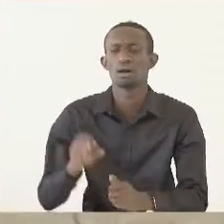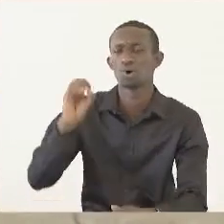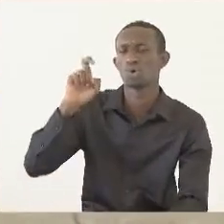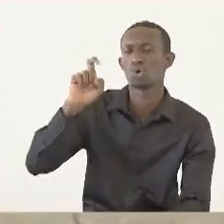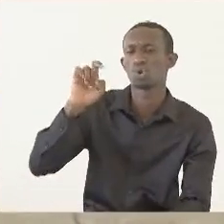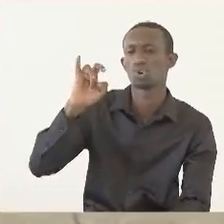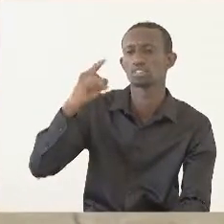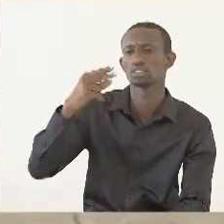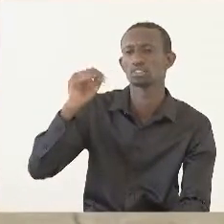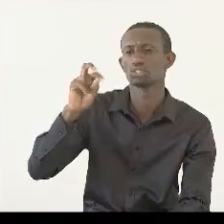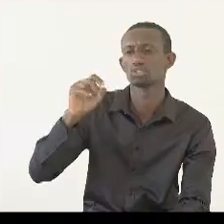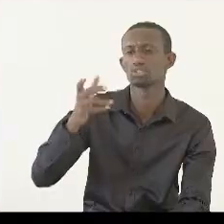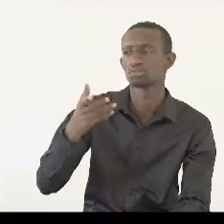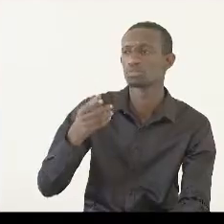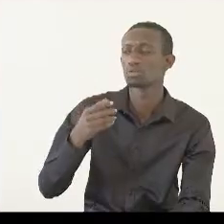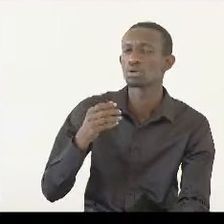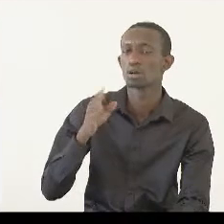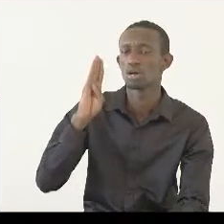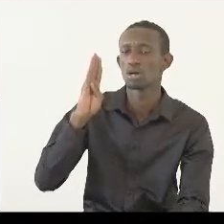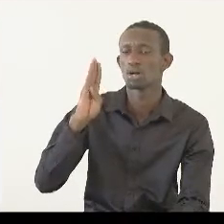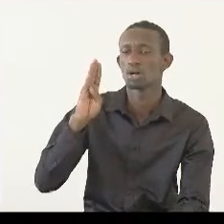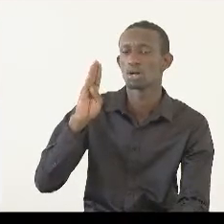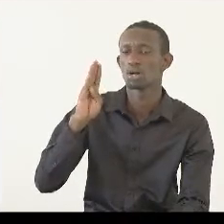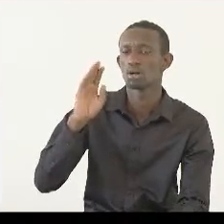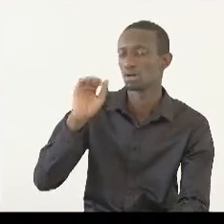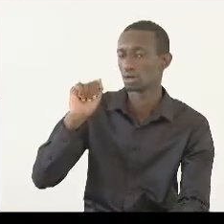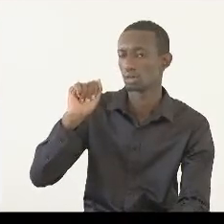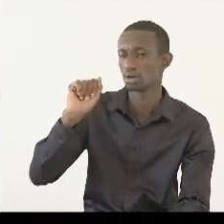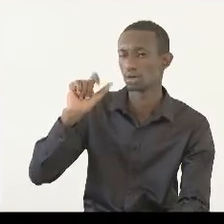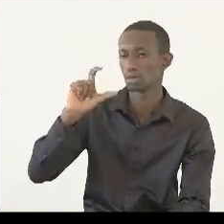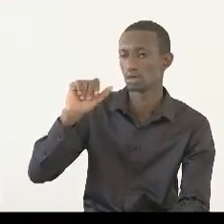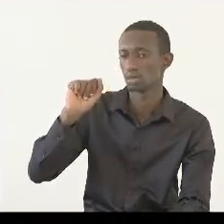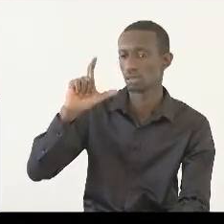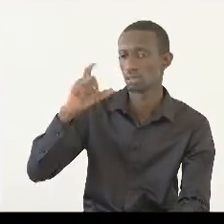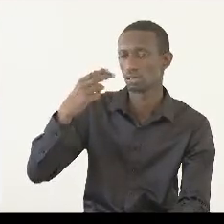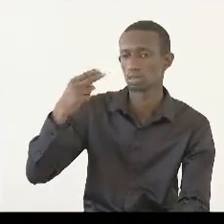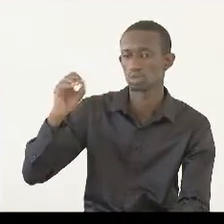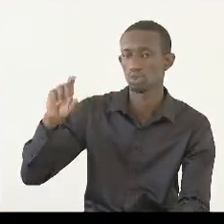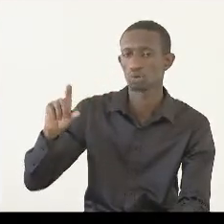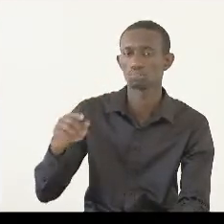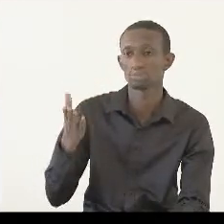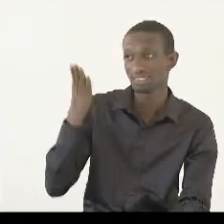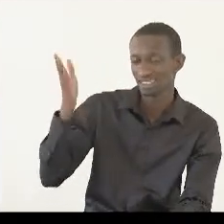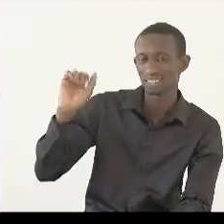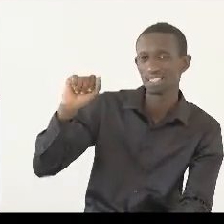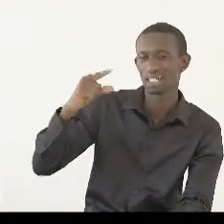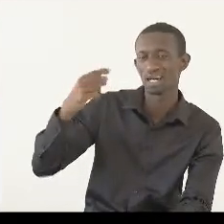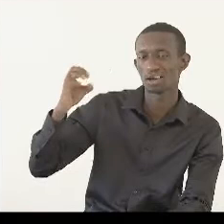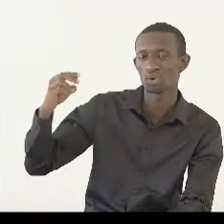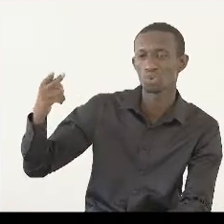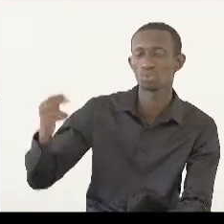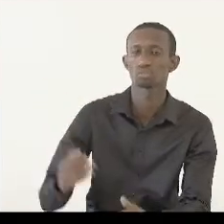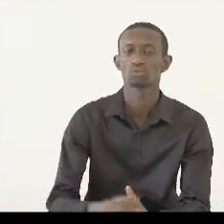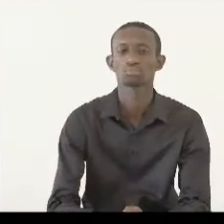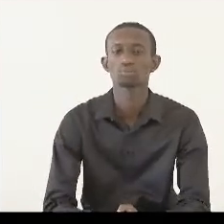alcohols. That is an alcohol over there, which is oxidized to